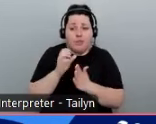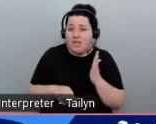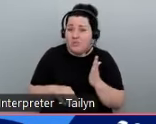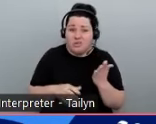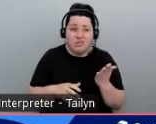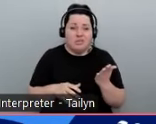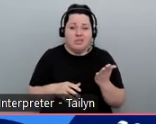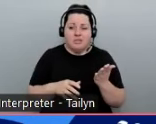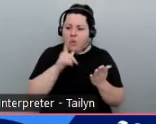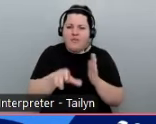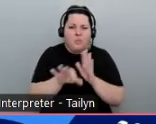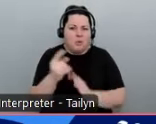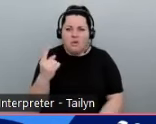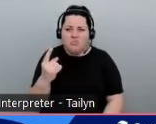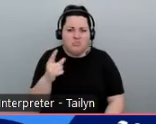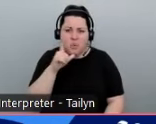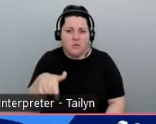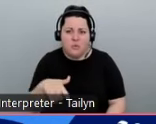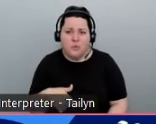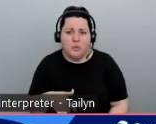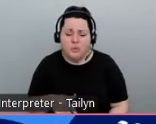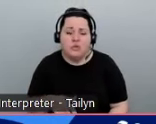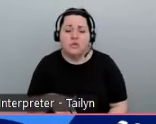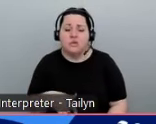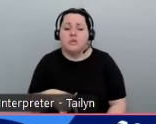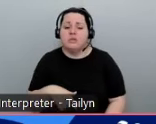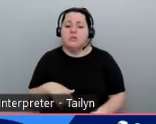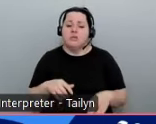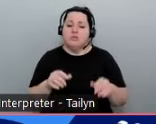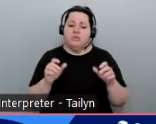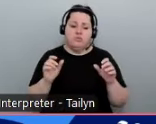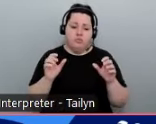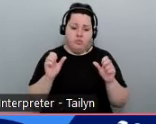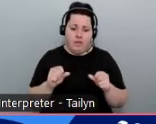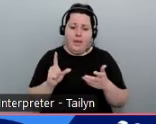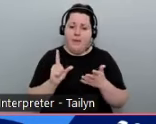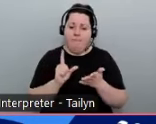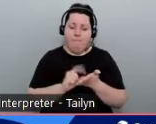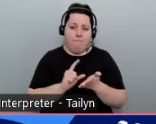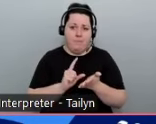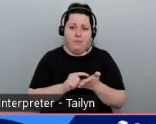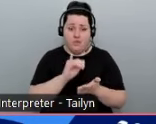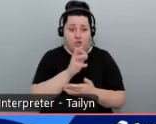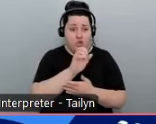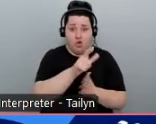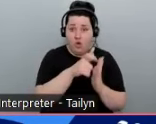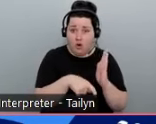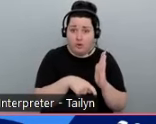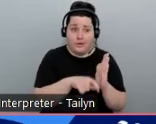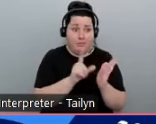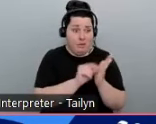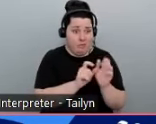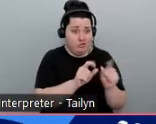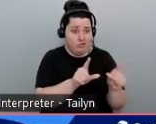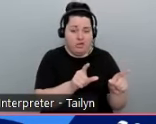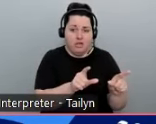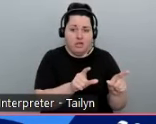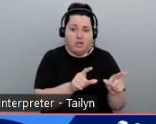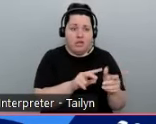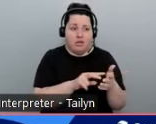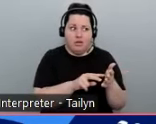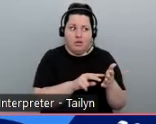one or the other. You know, in many cases, you're going to publish journal, for example, in a journal article, but that doesn't mean that you can't try